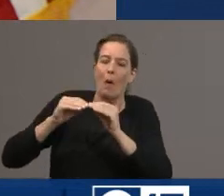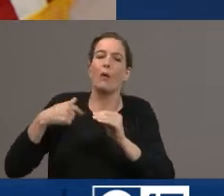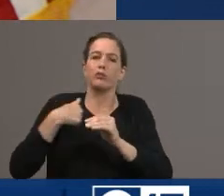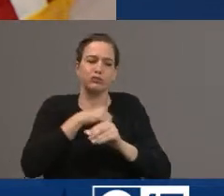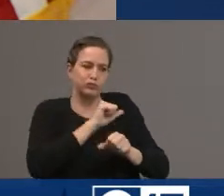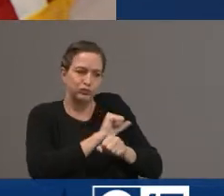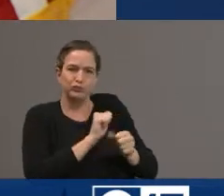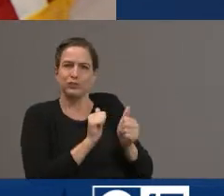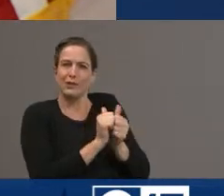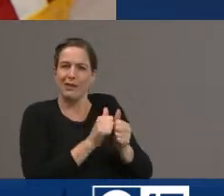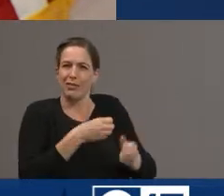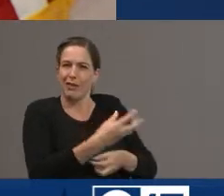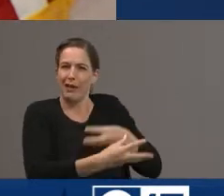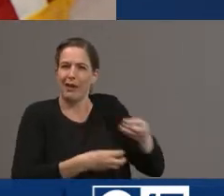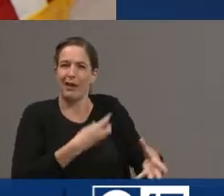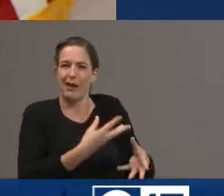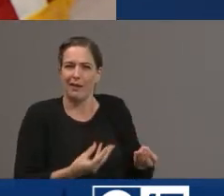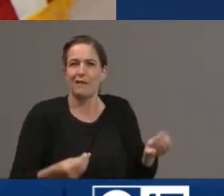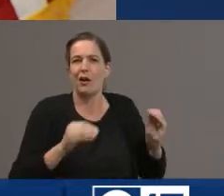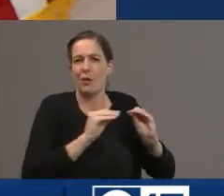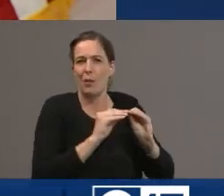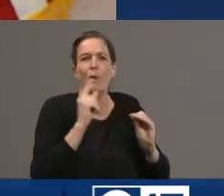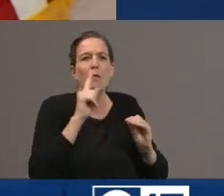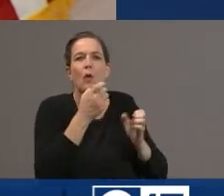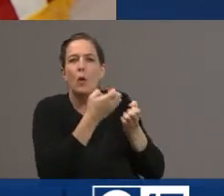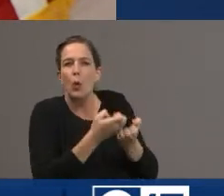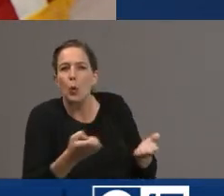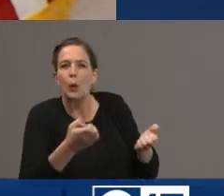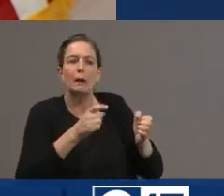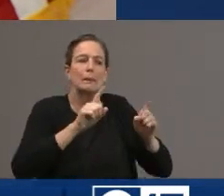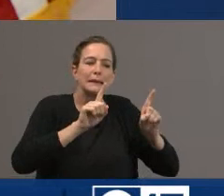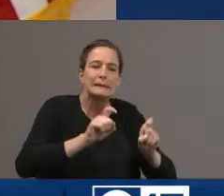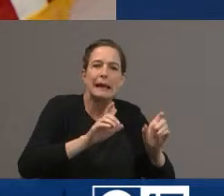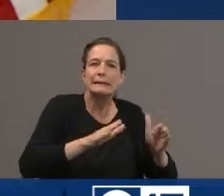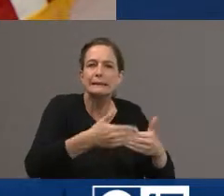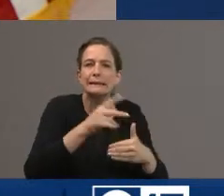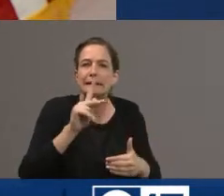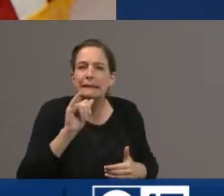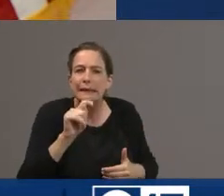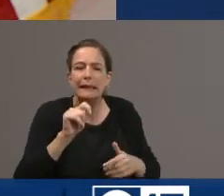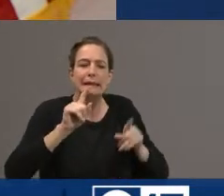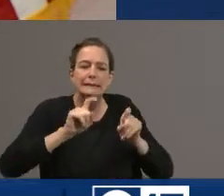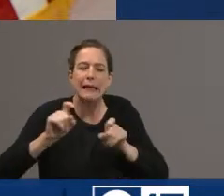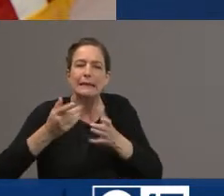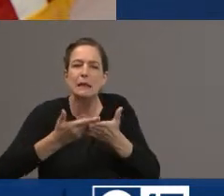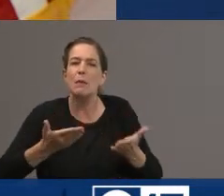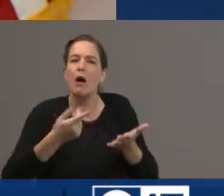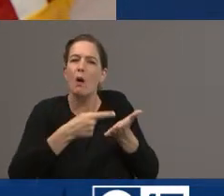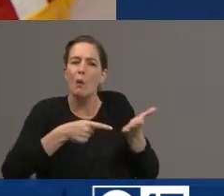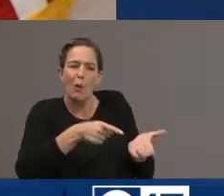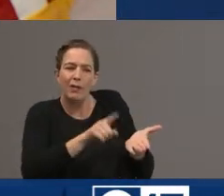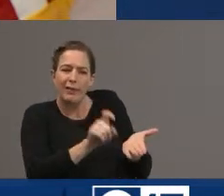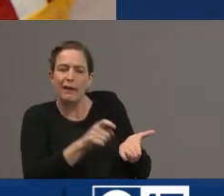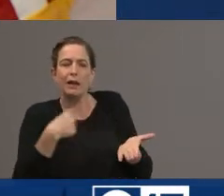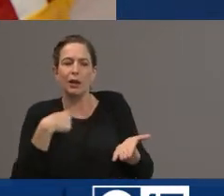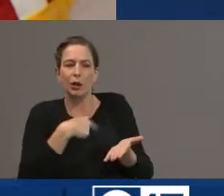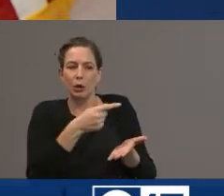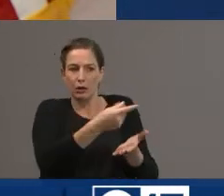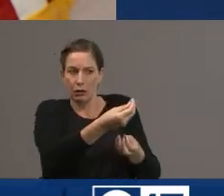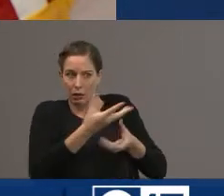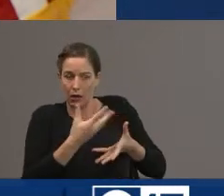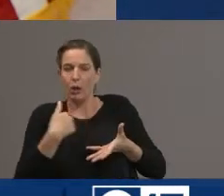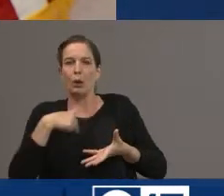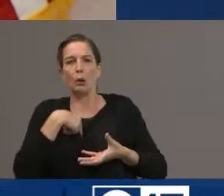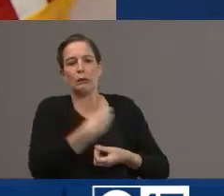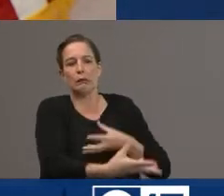additional equipment, reagents, test kits, and testing supplies so that they can continue to increase their testing capacity.